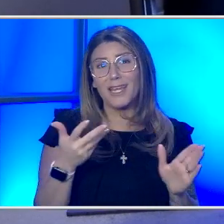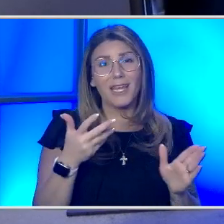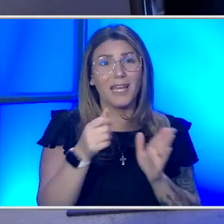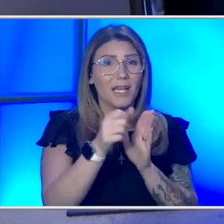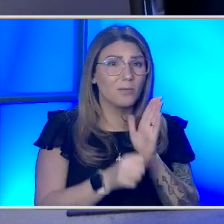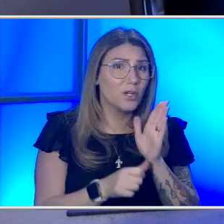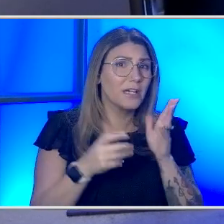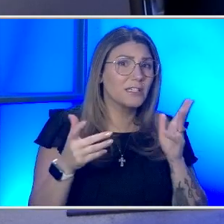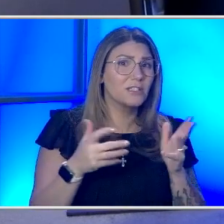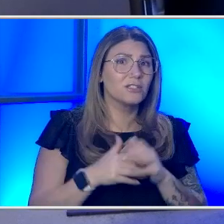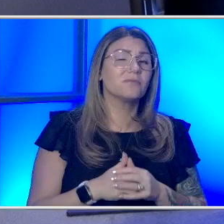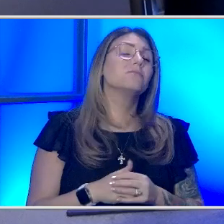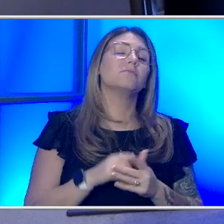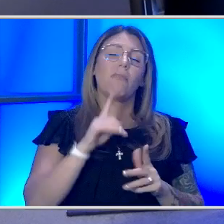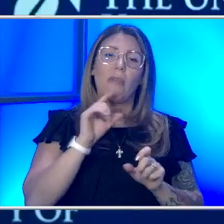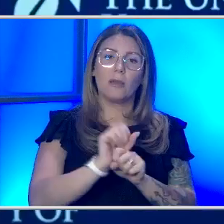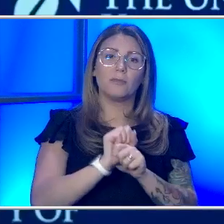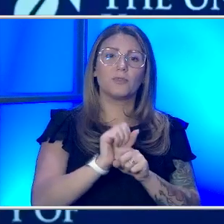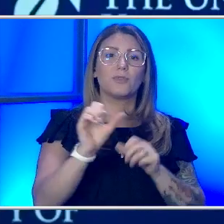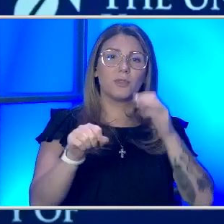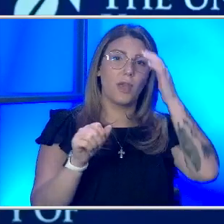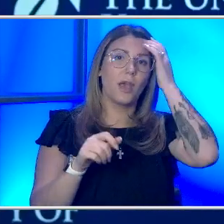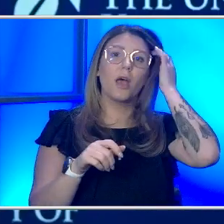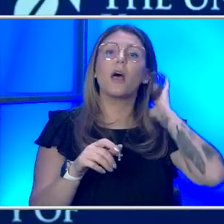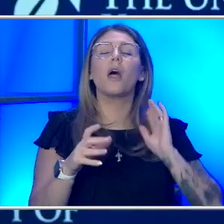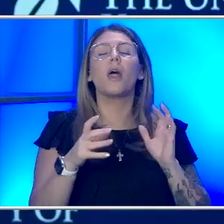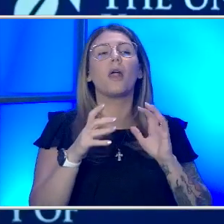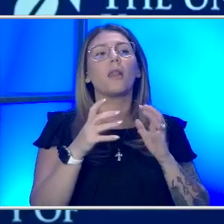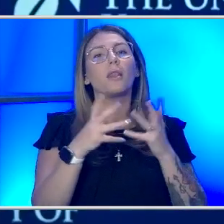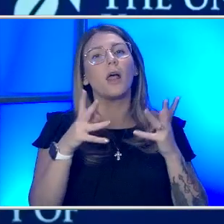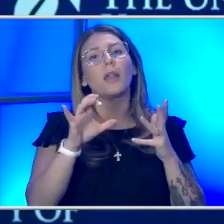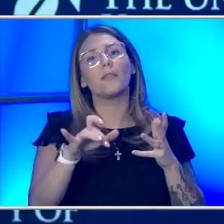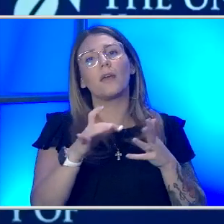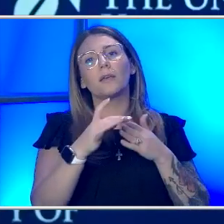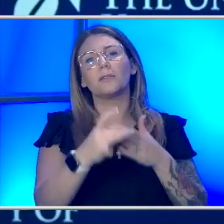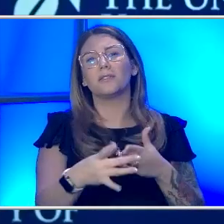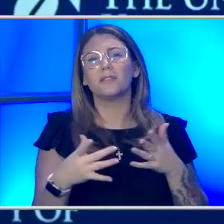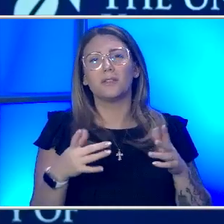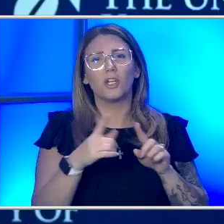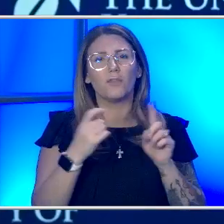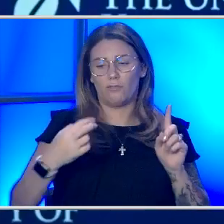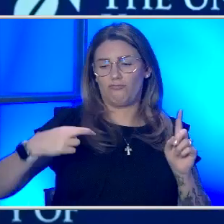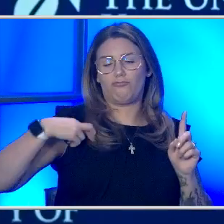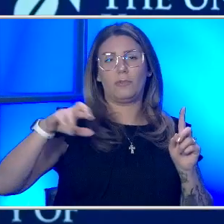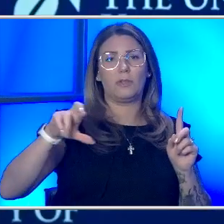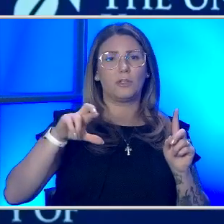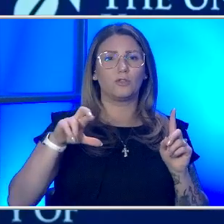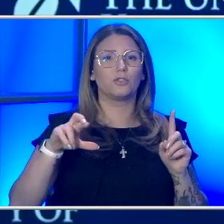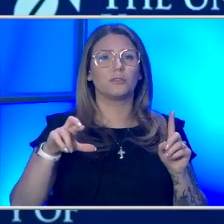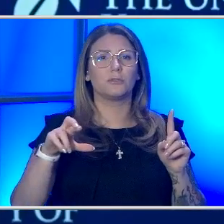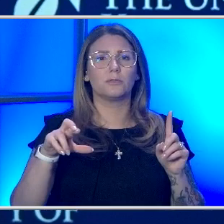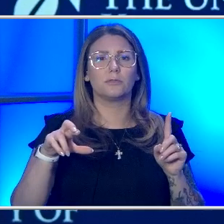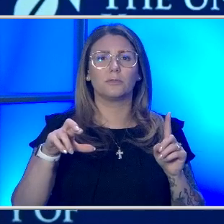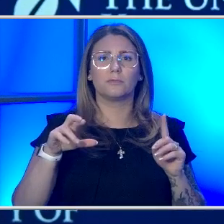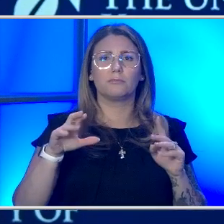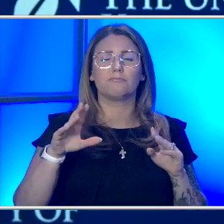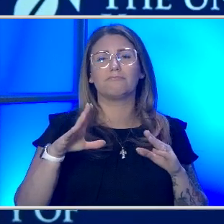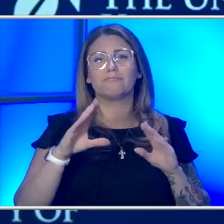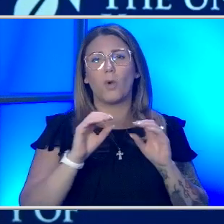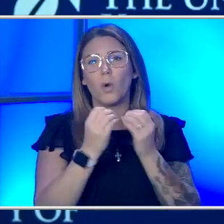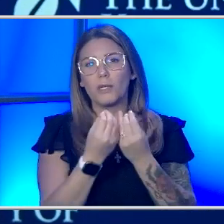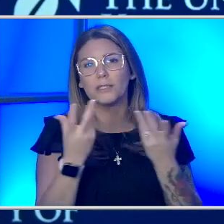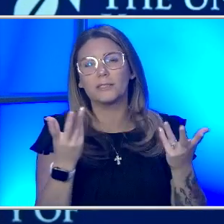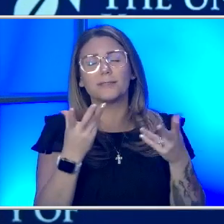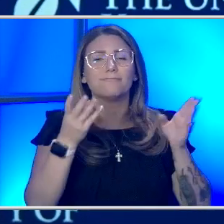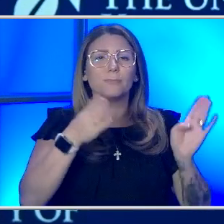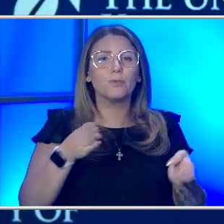typical question? Yeah, a lot of this has been driven by religious organizations, and it has to do with preparation and technique a